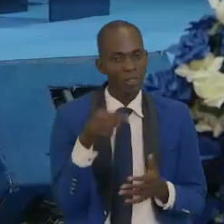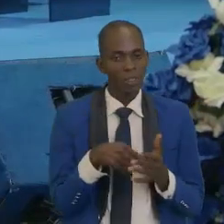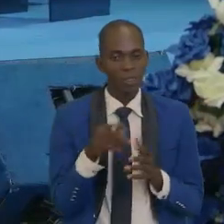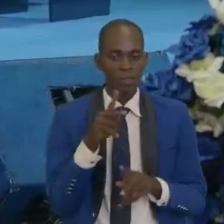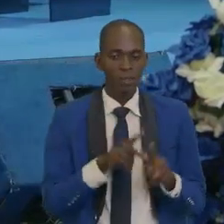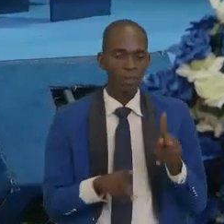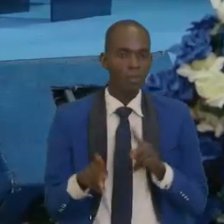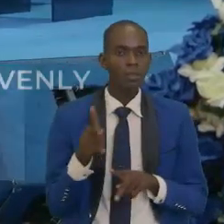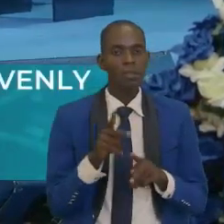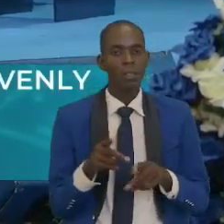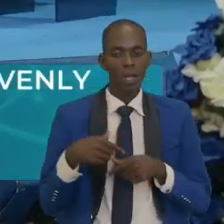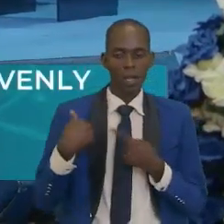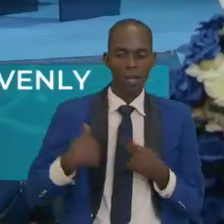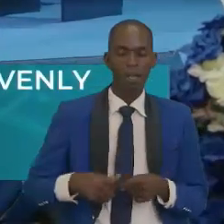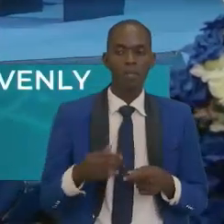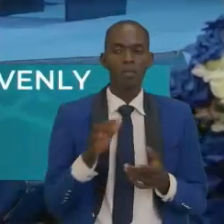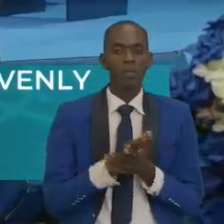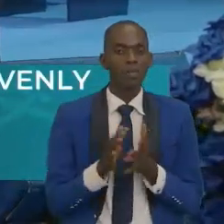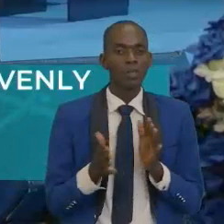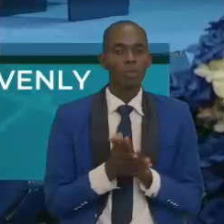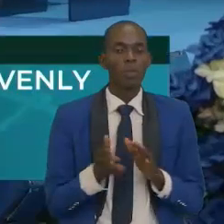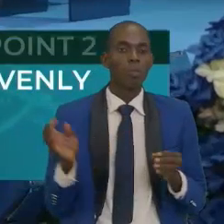heart is waxed gross.